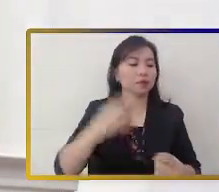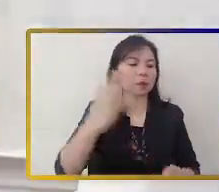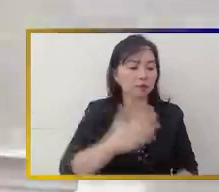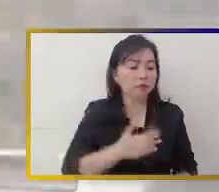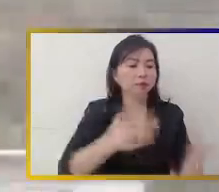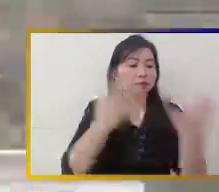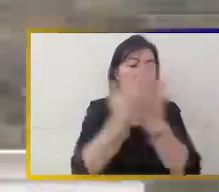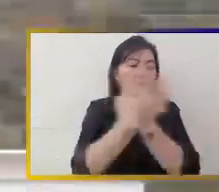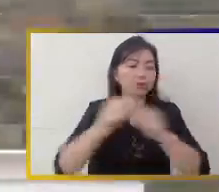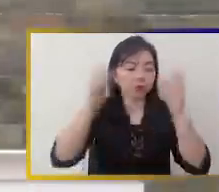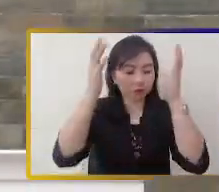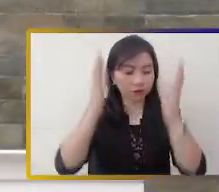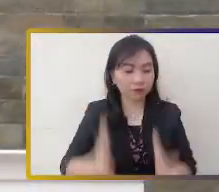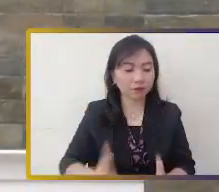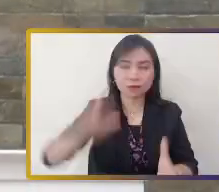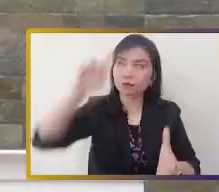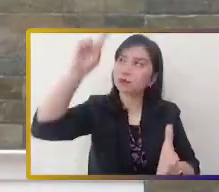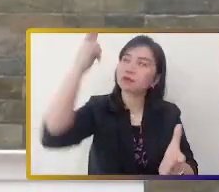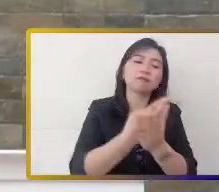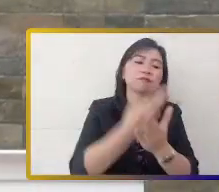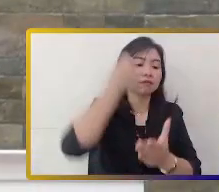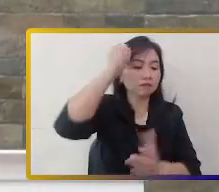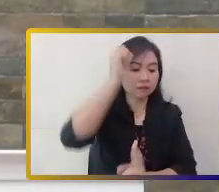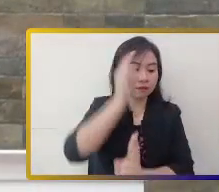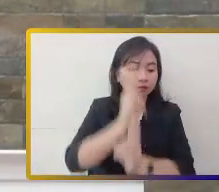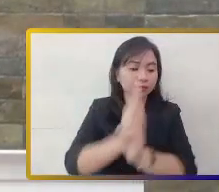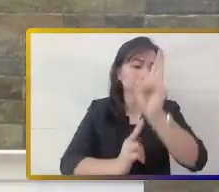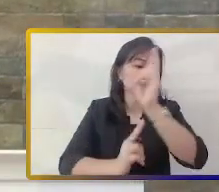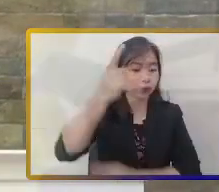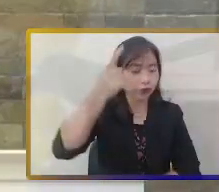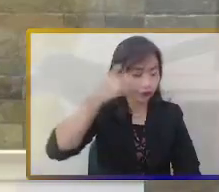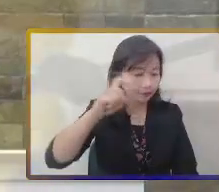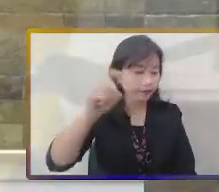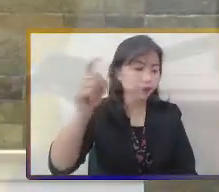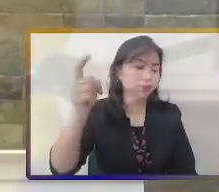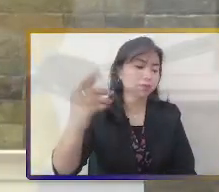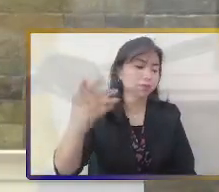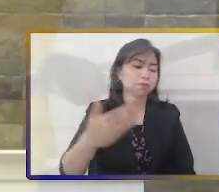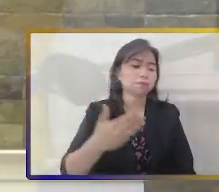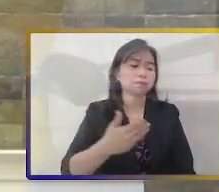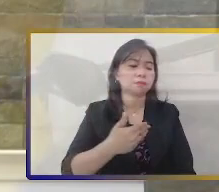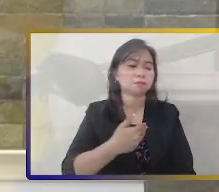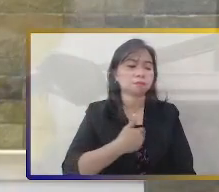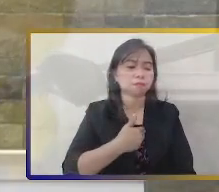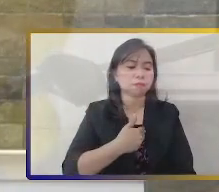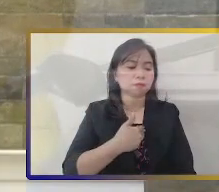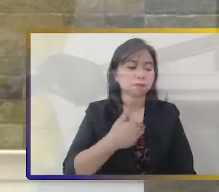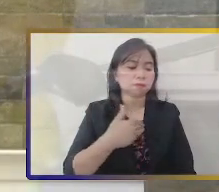When my Savior reached down for me,